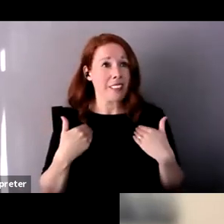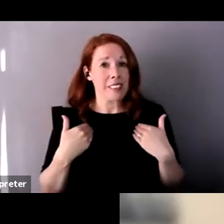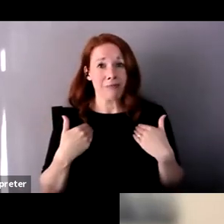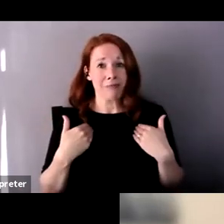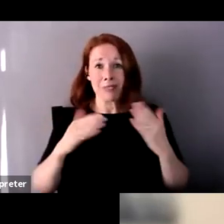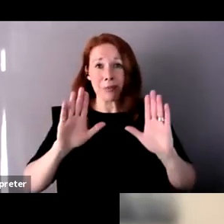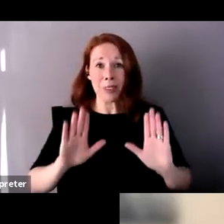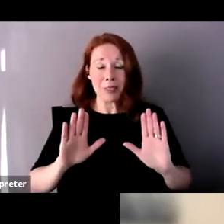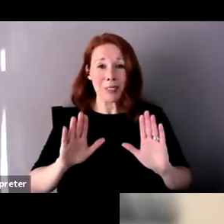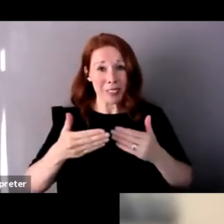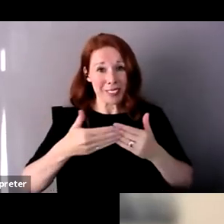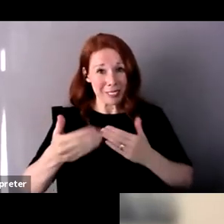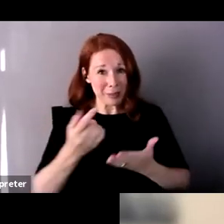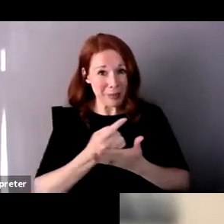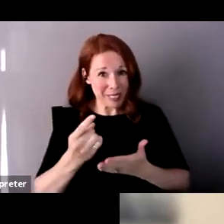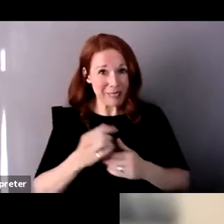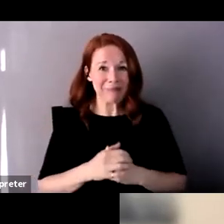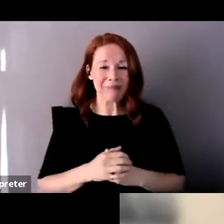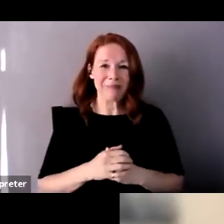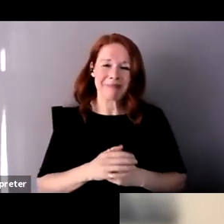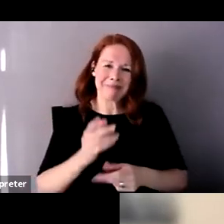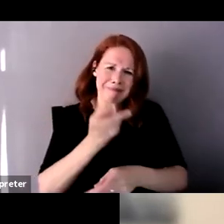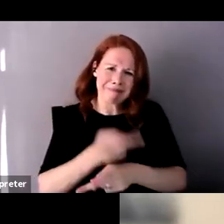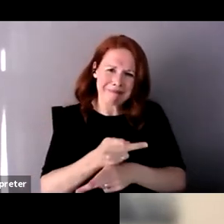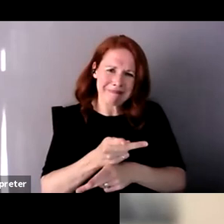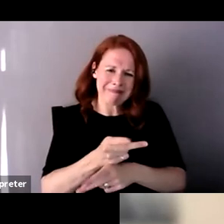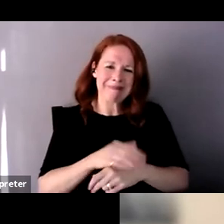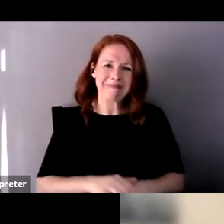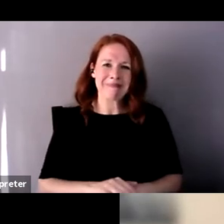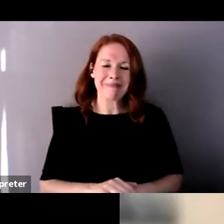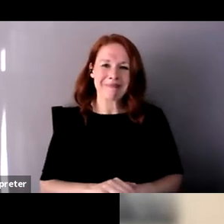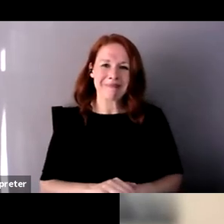a wonderful rest of the week, and take care of yourselves.